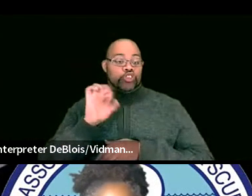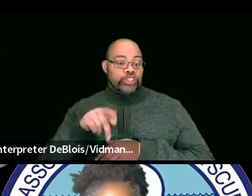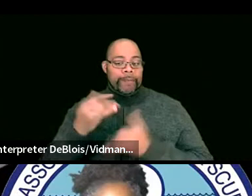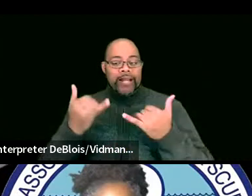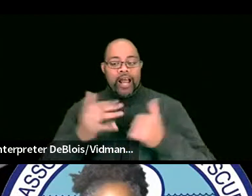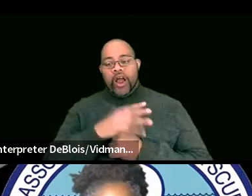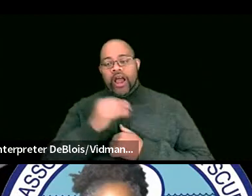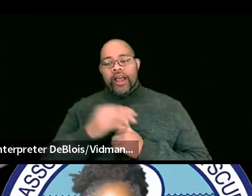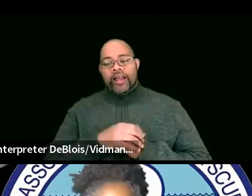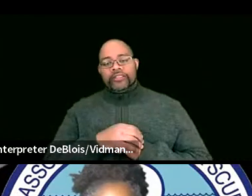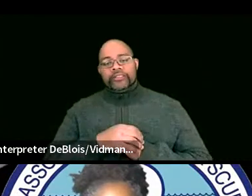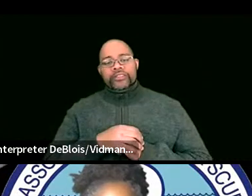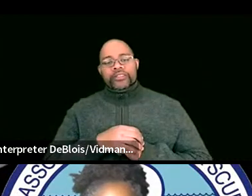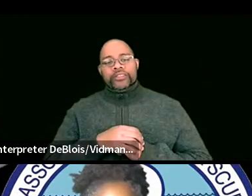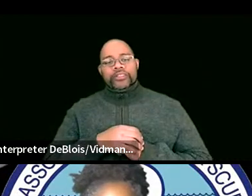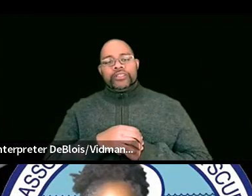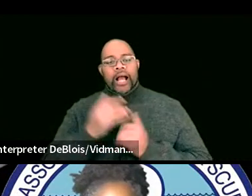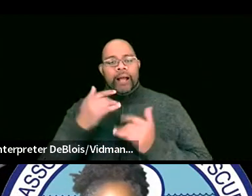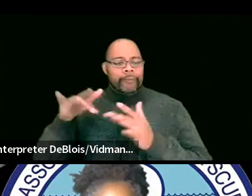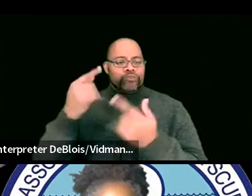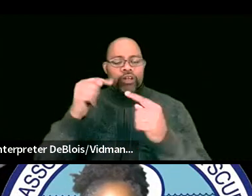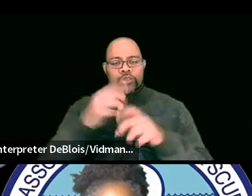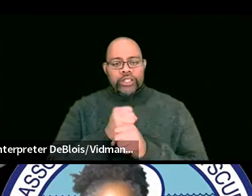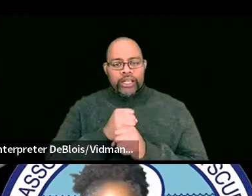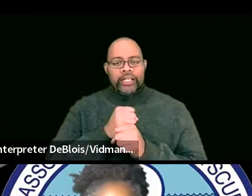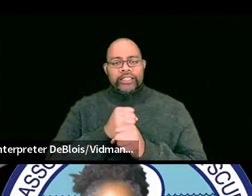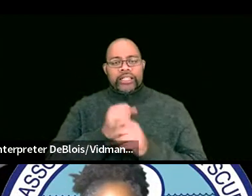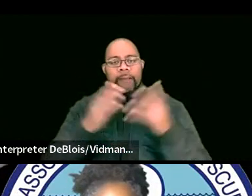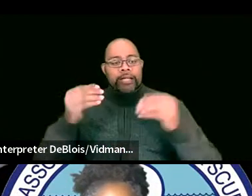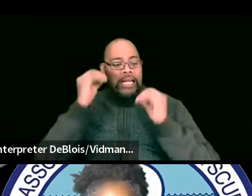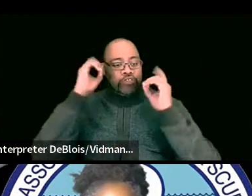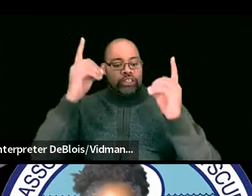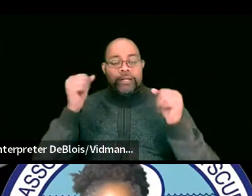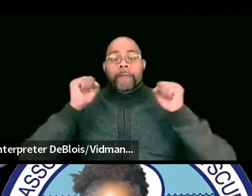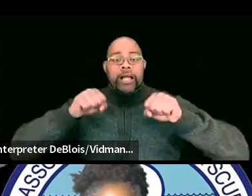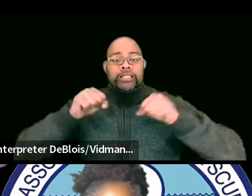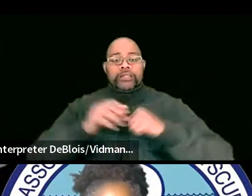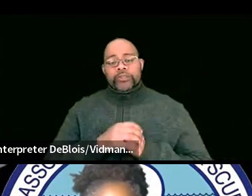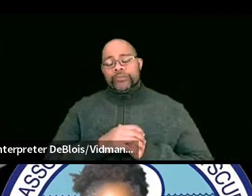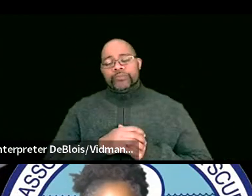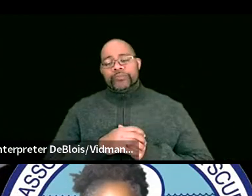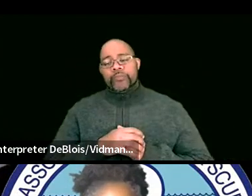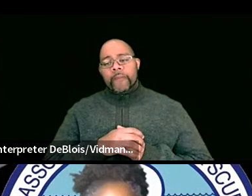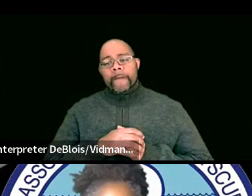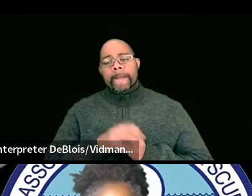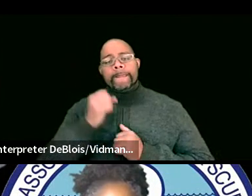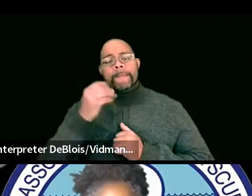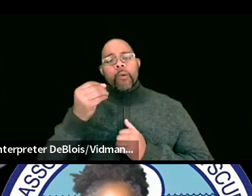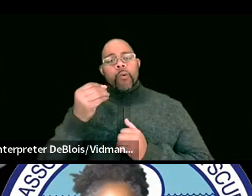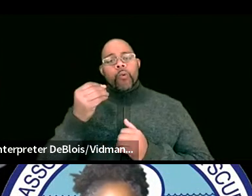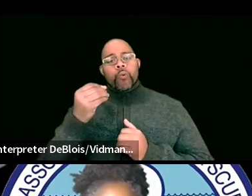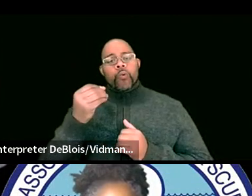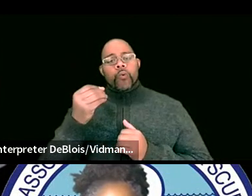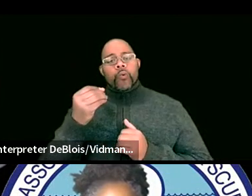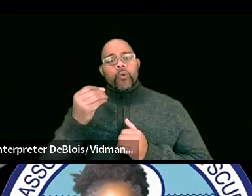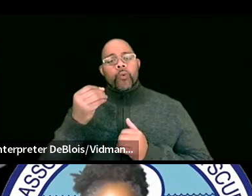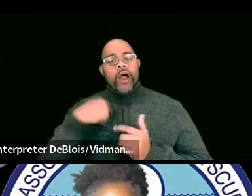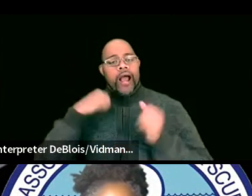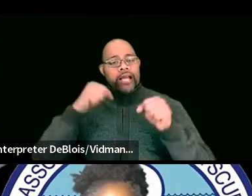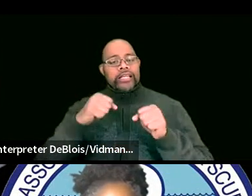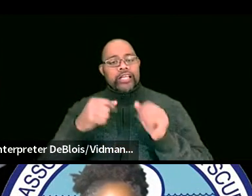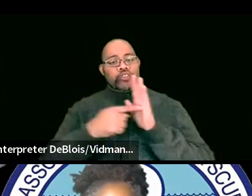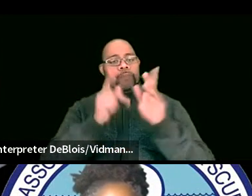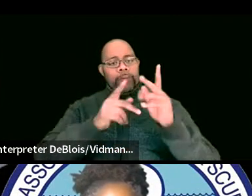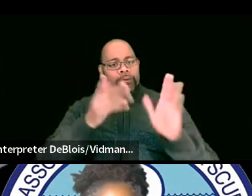now, and I'm going around trying to get as much education as I can, so that, you know, I can show